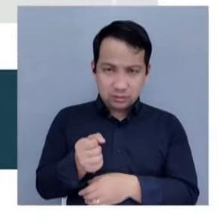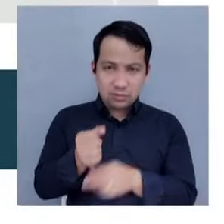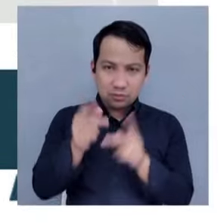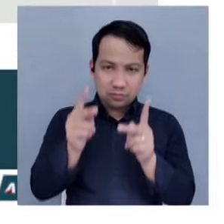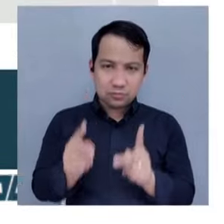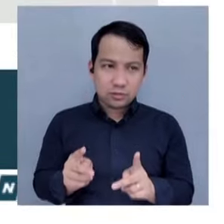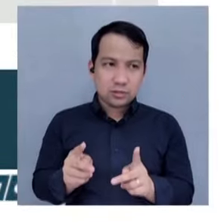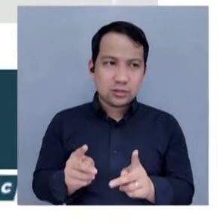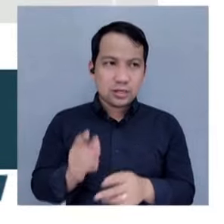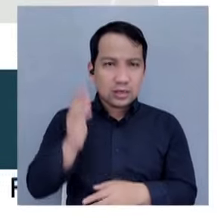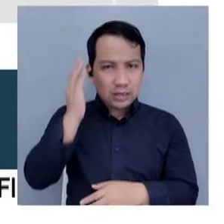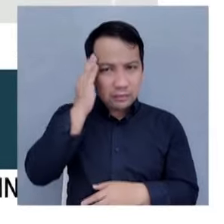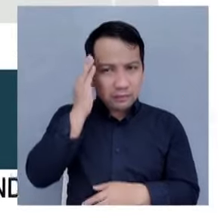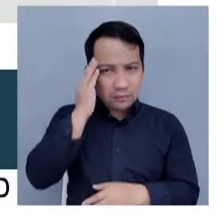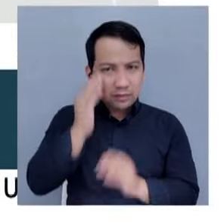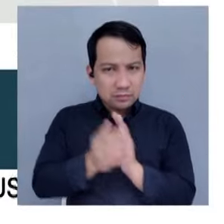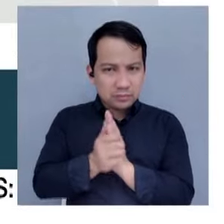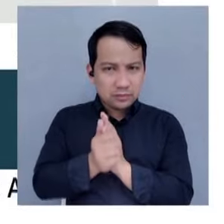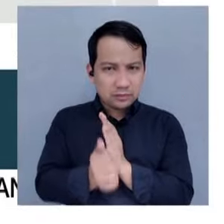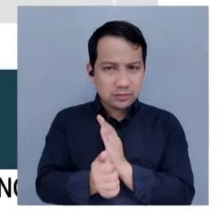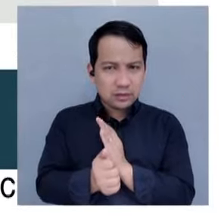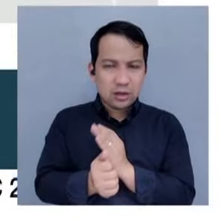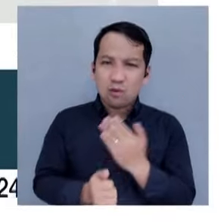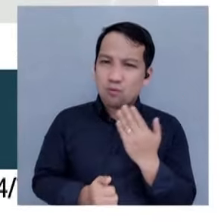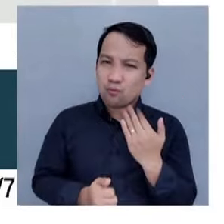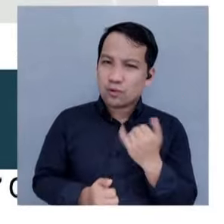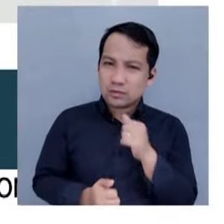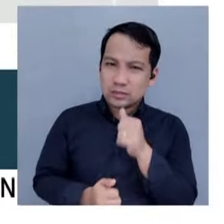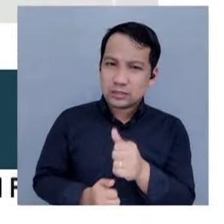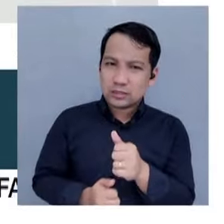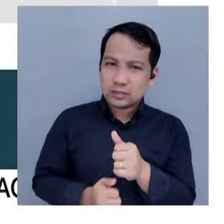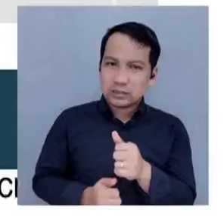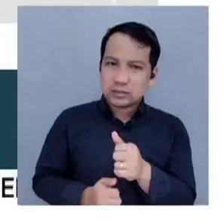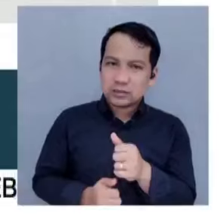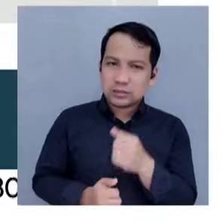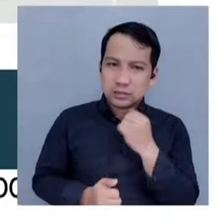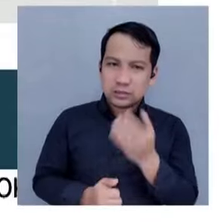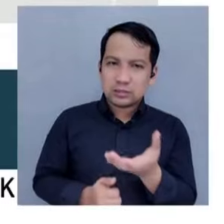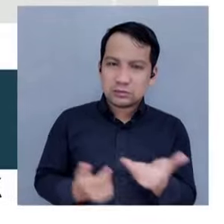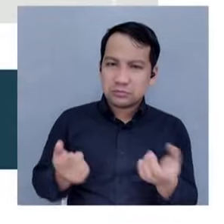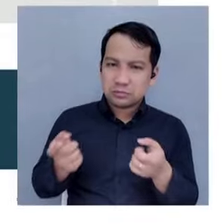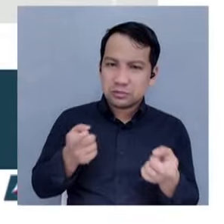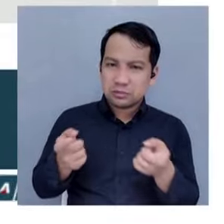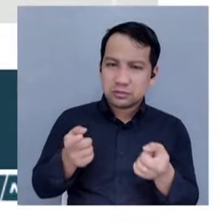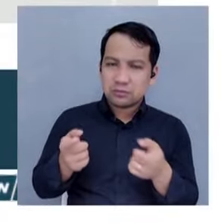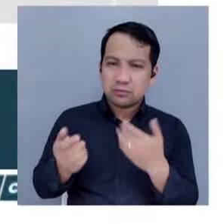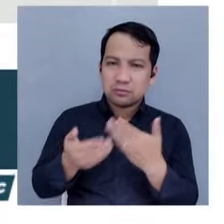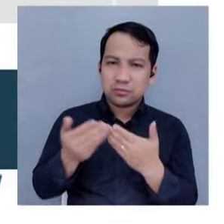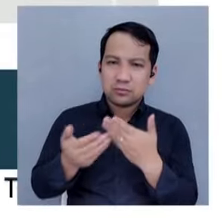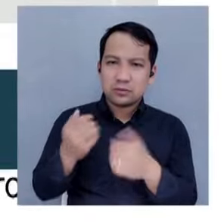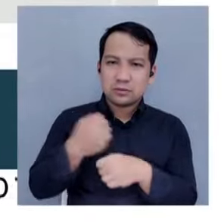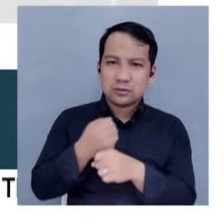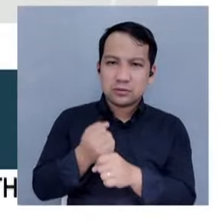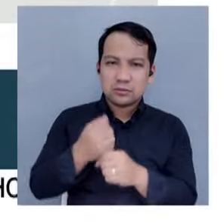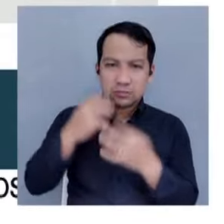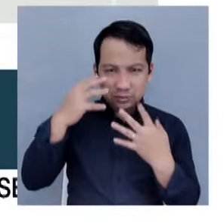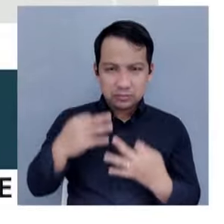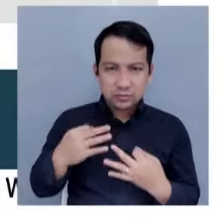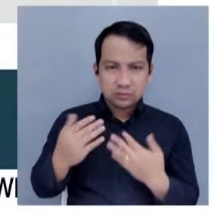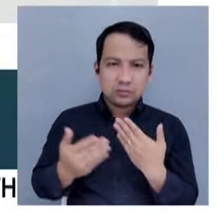may experience dyan. Kasi hindi na kailangan mag-warm up sa pwesto na to para madali silang makagawa ng mga desisyon.